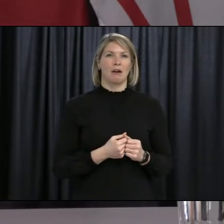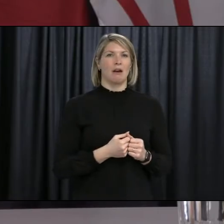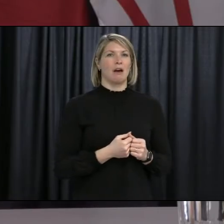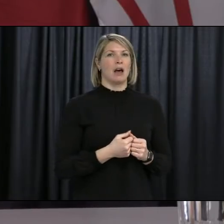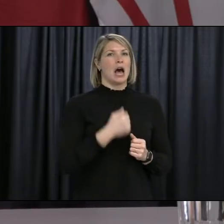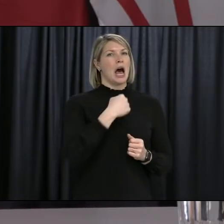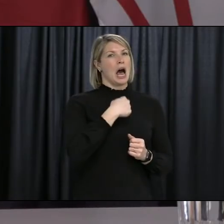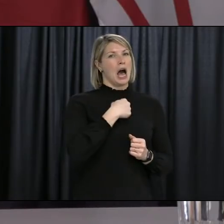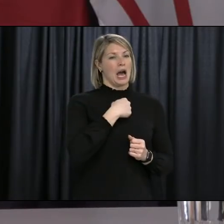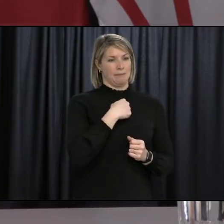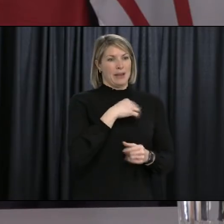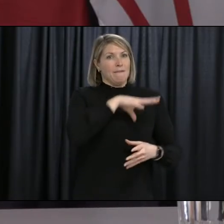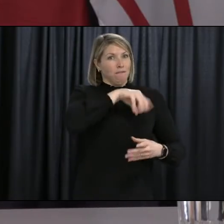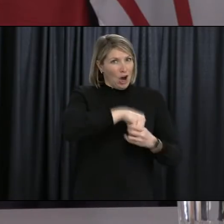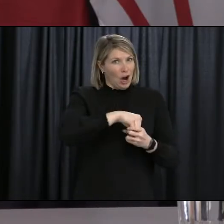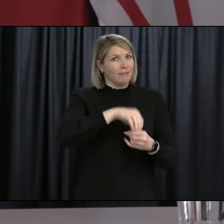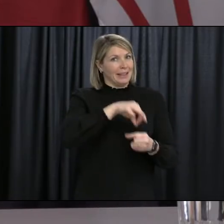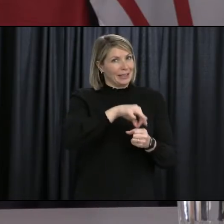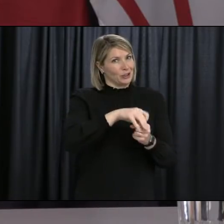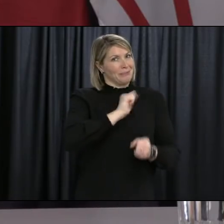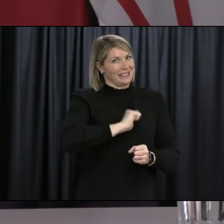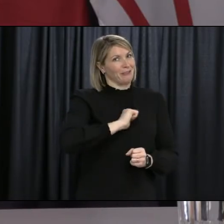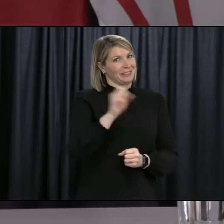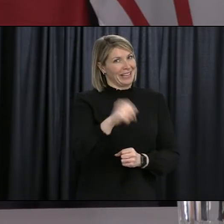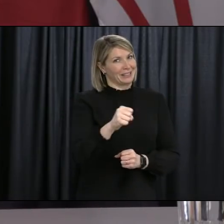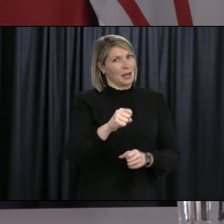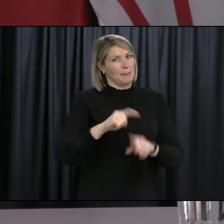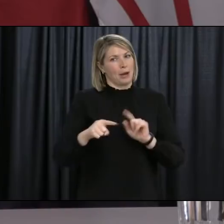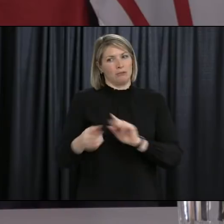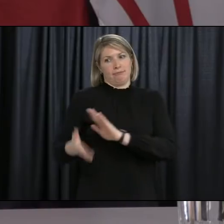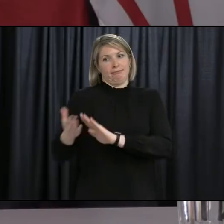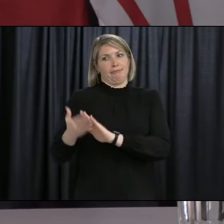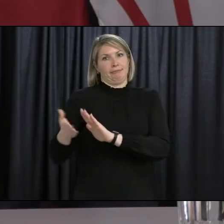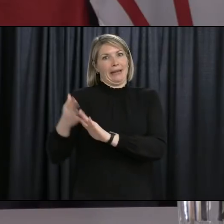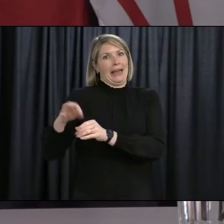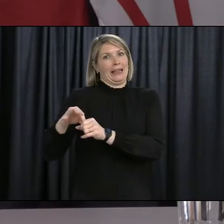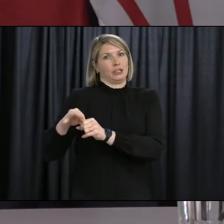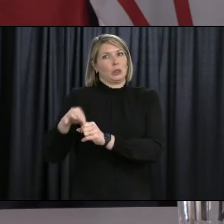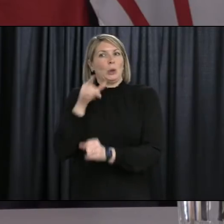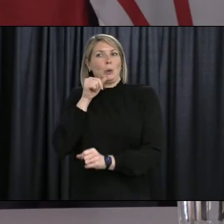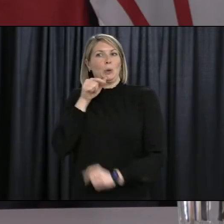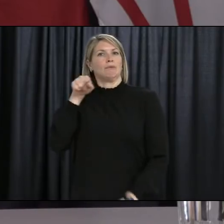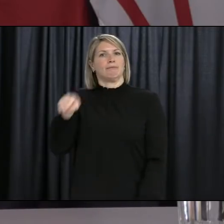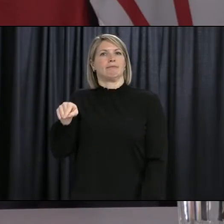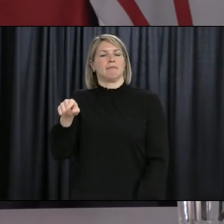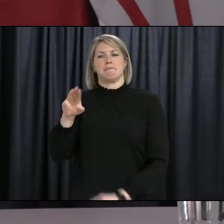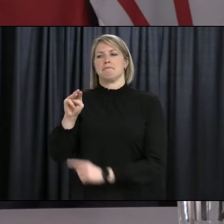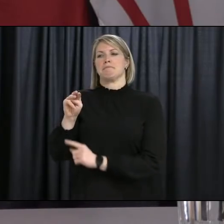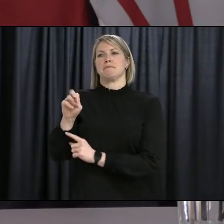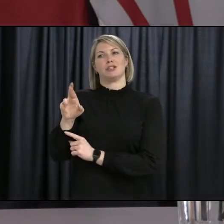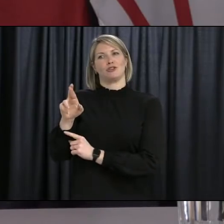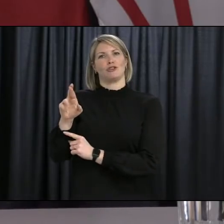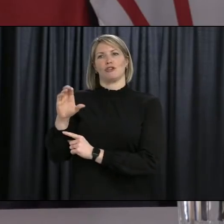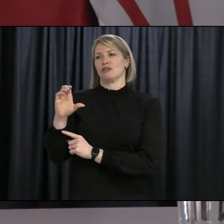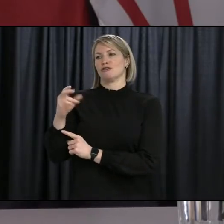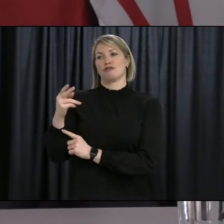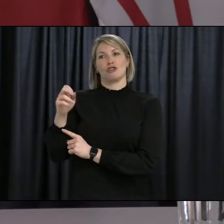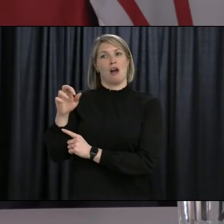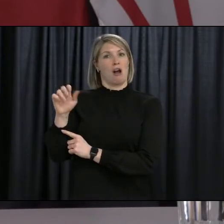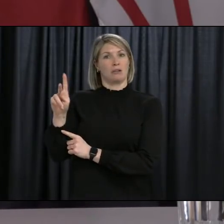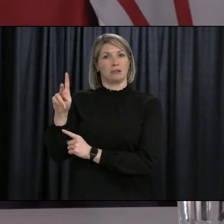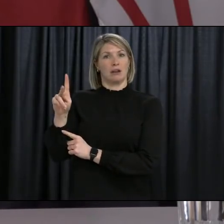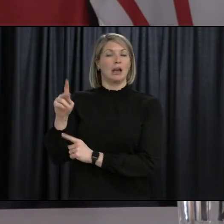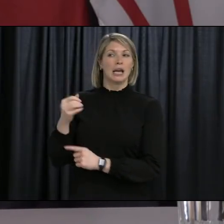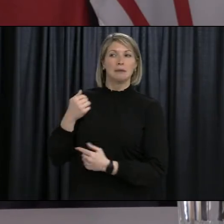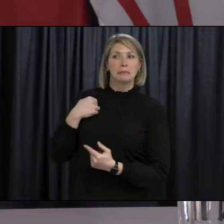but I don't run the election. Mr. Chalk has been fully equipped and has told us he's been equipped to deal